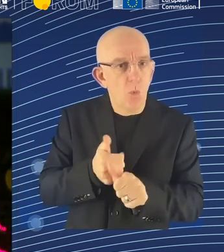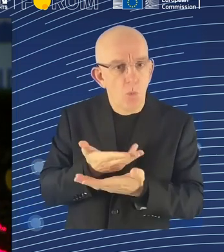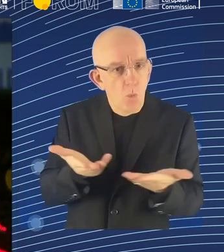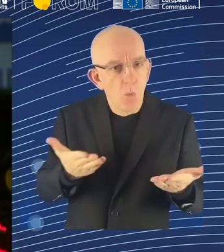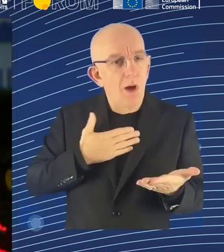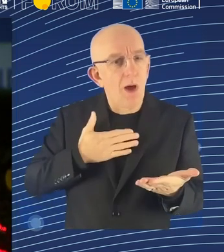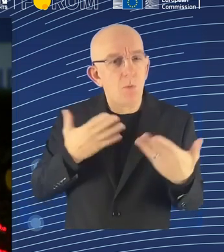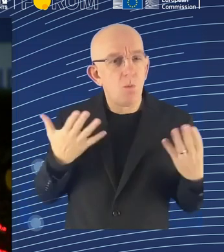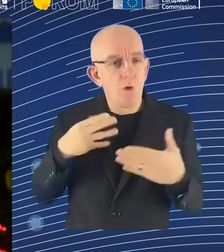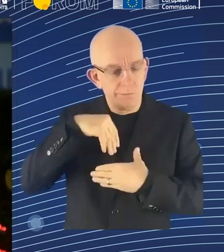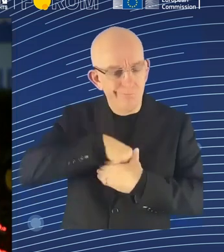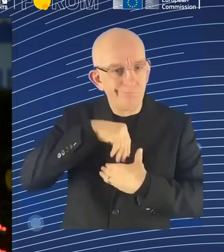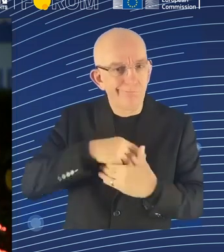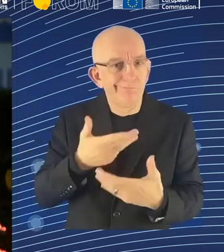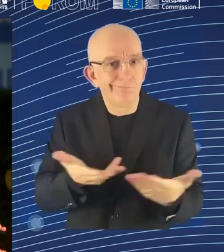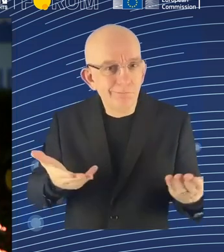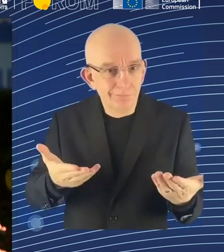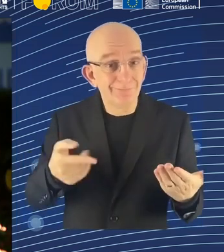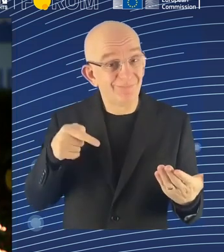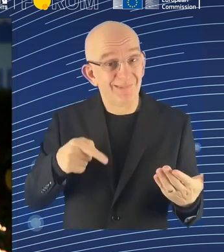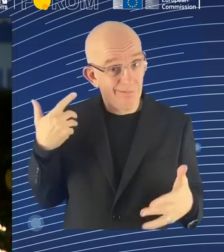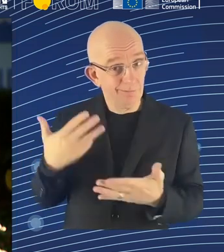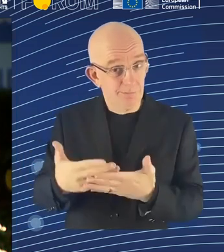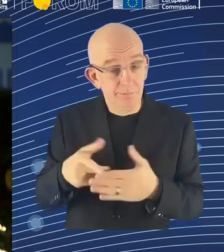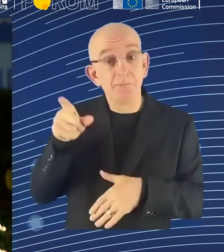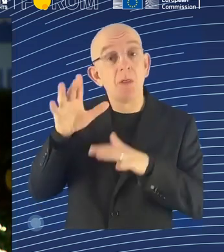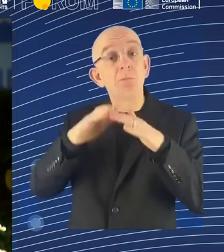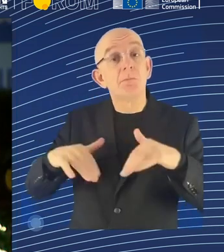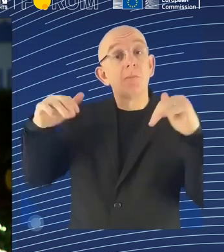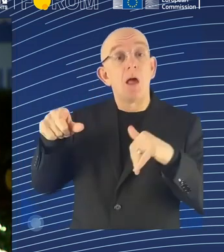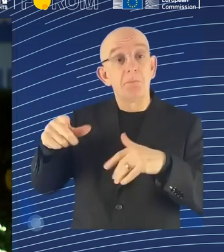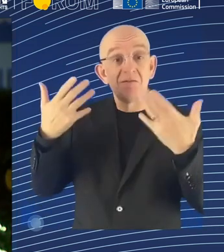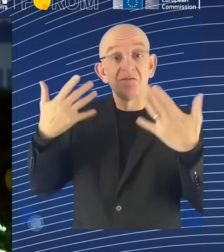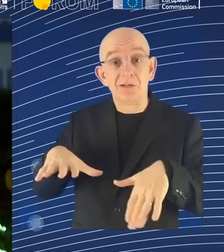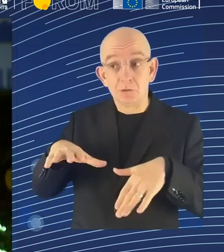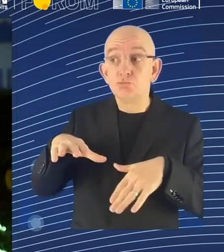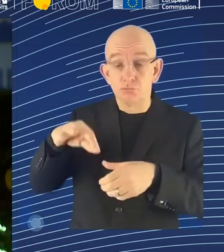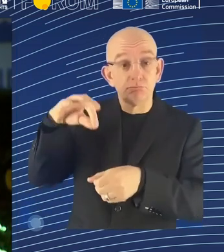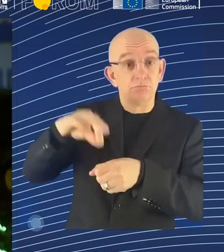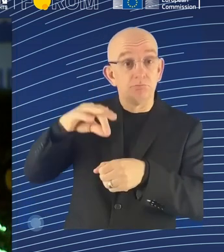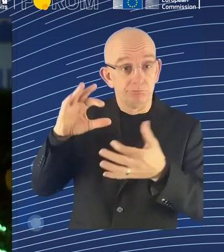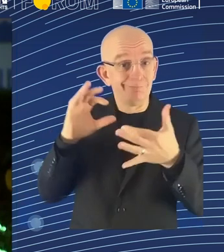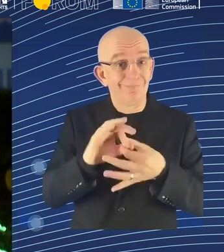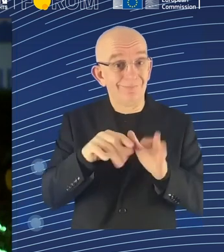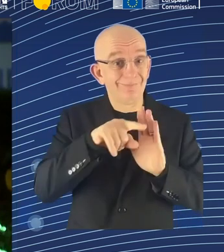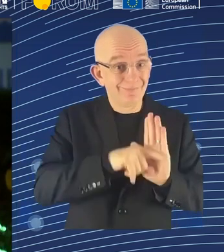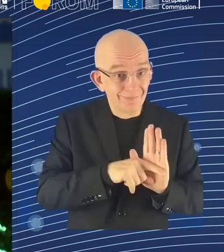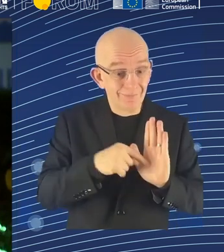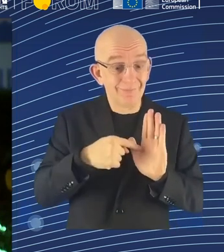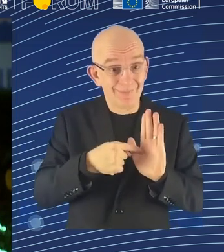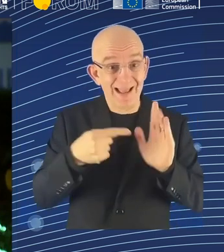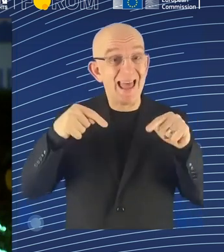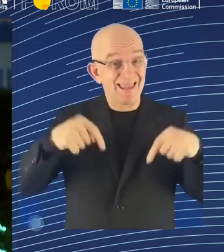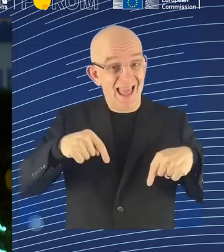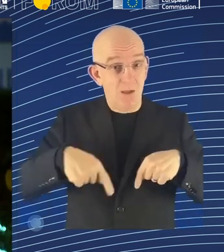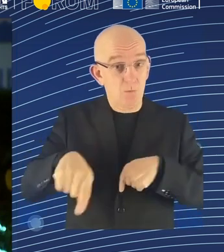position, and as you know, we are now in the final phase, the phase of the trilogues. There have been a number of them already, and there will be more at the